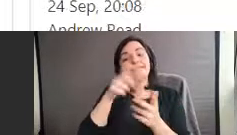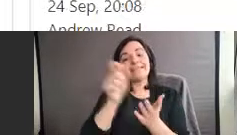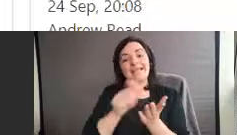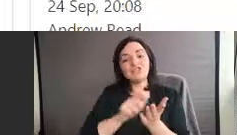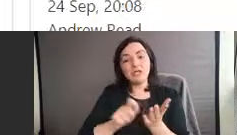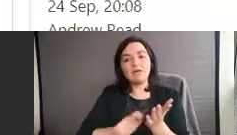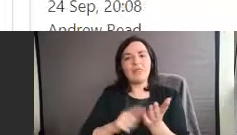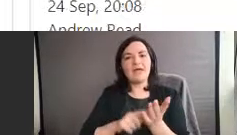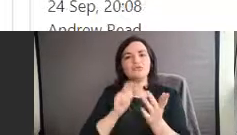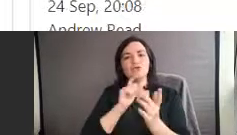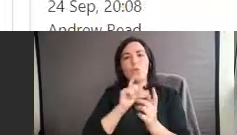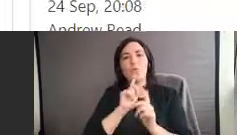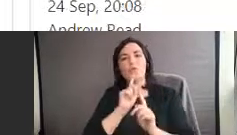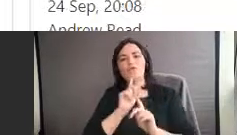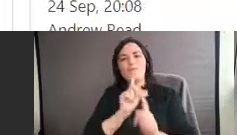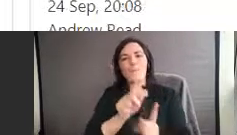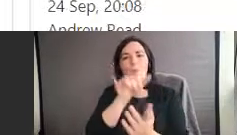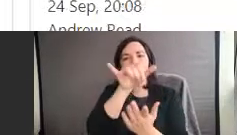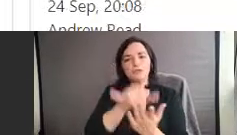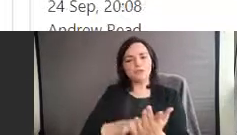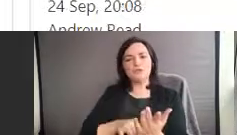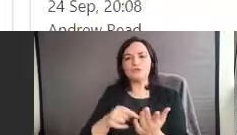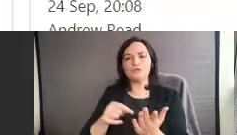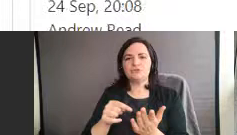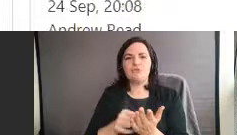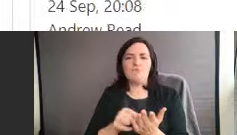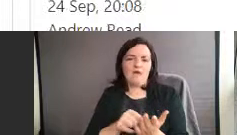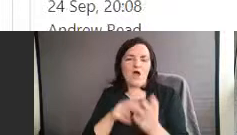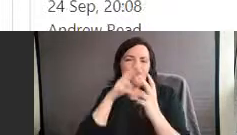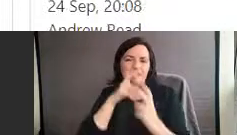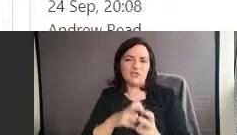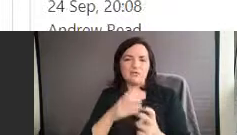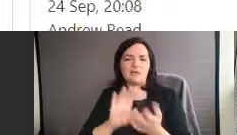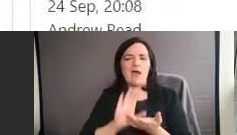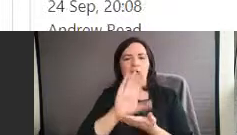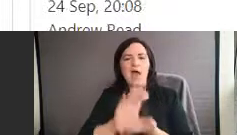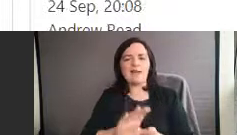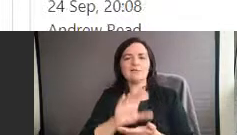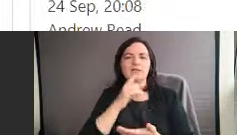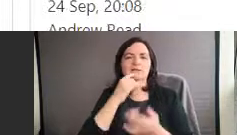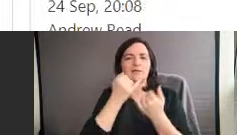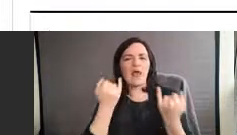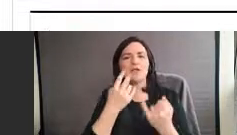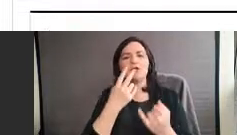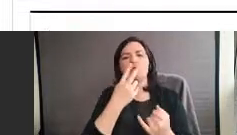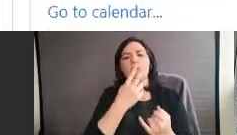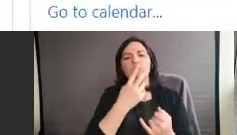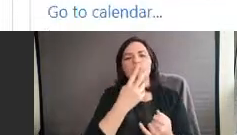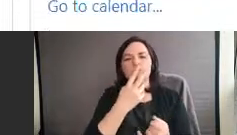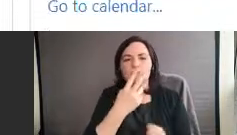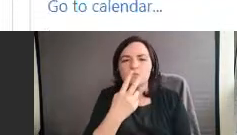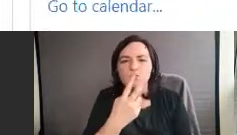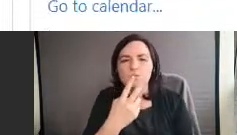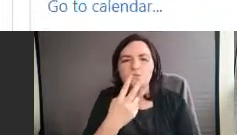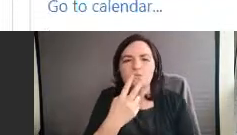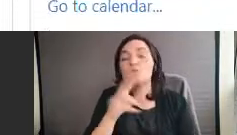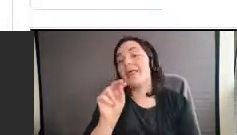research, which you are going to hand in by the 12th of May. So two elements.